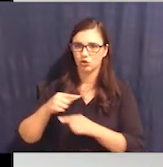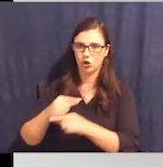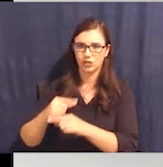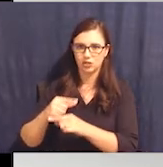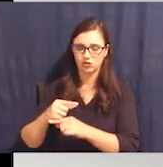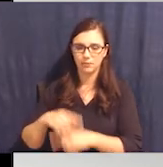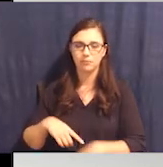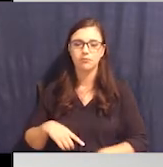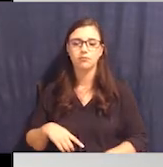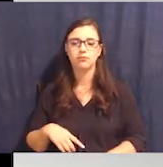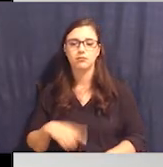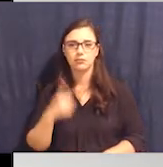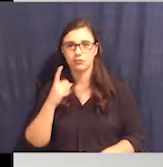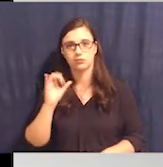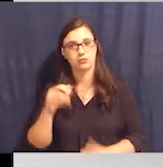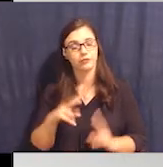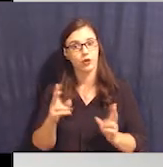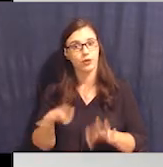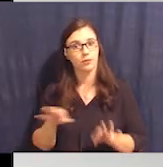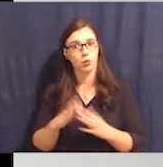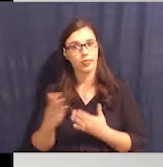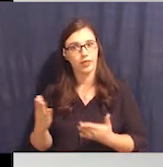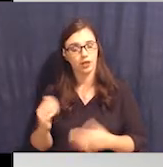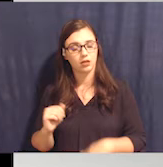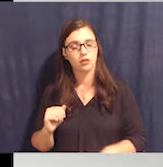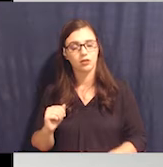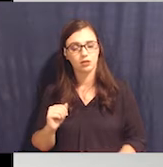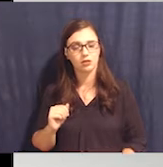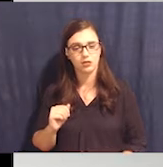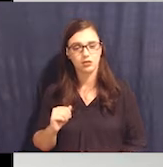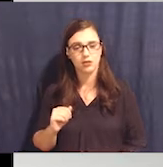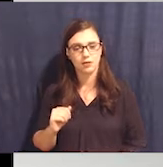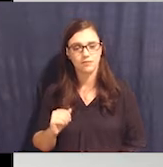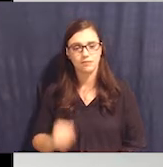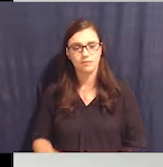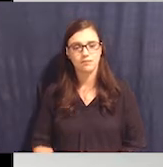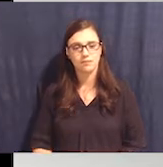into guardianship because that's a very important thing.